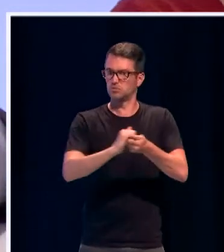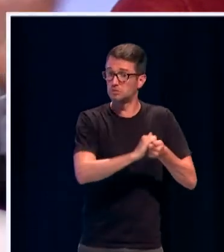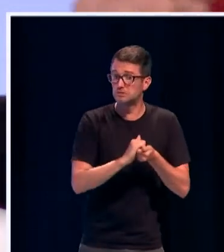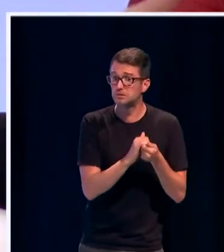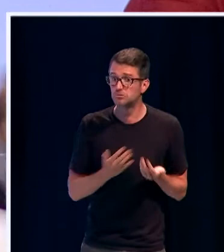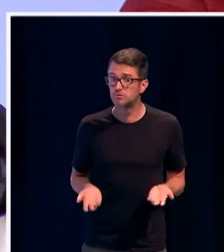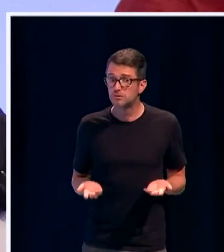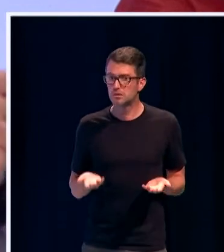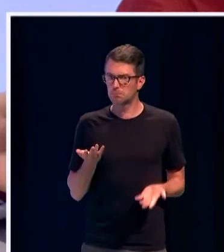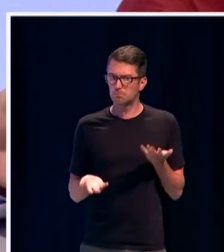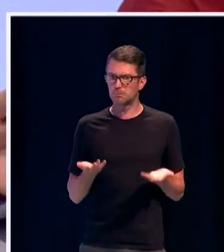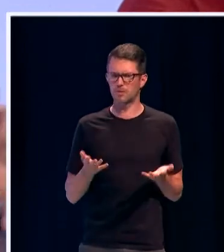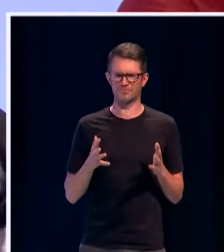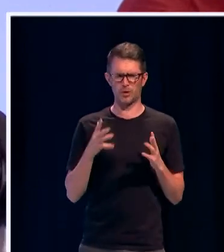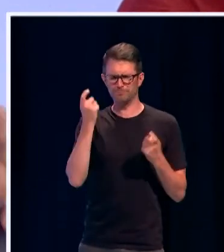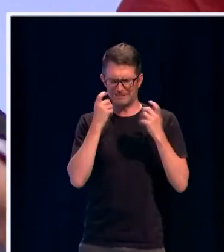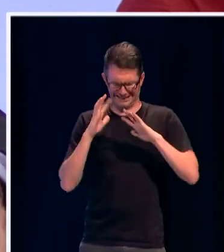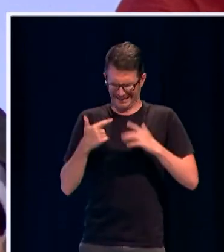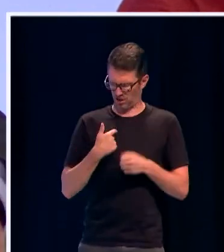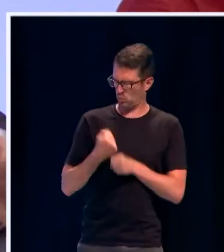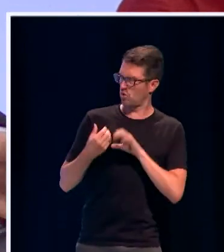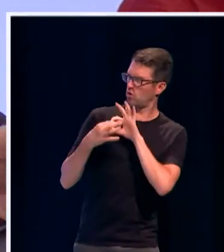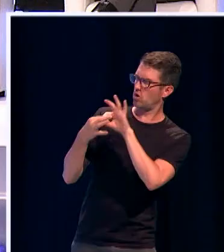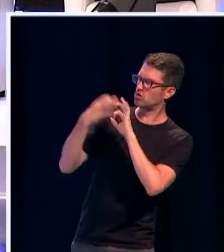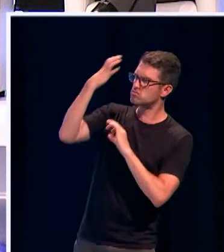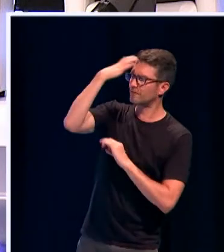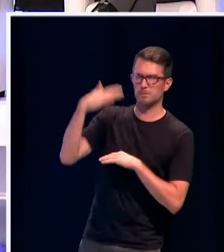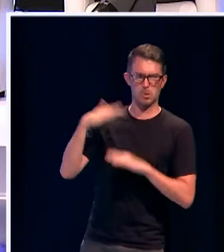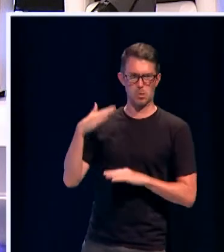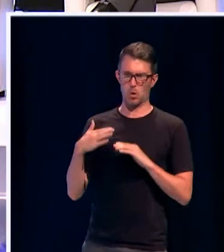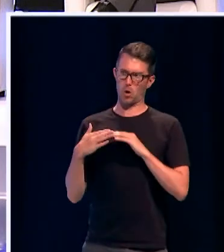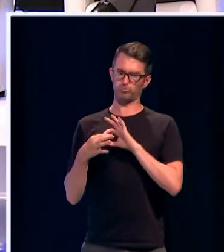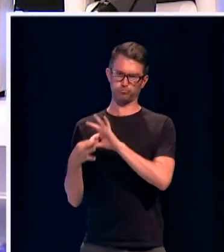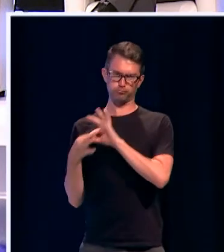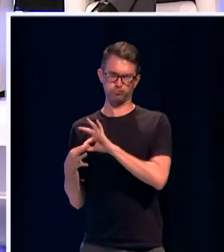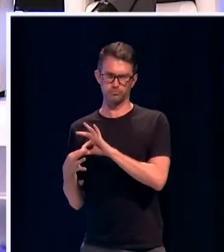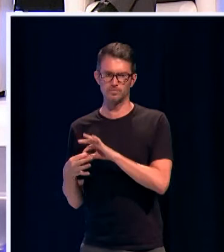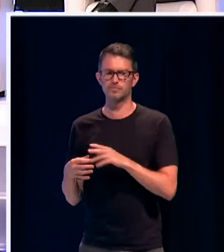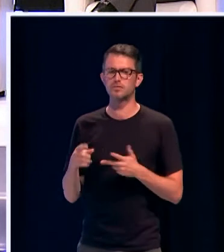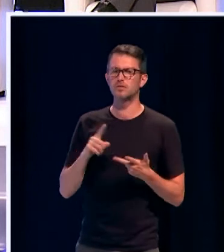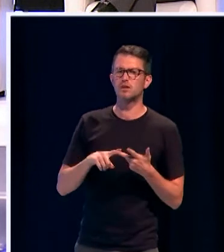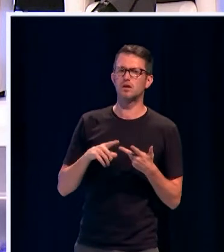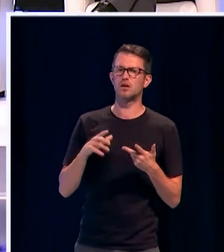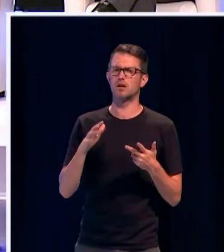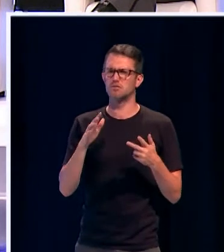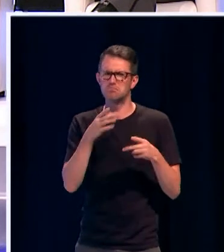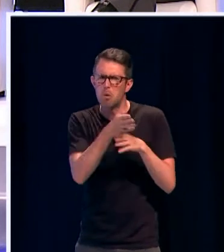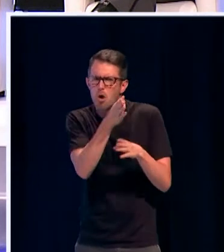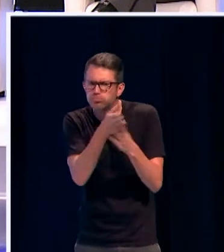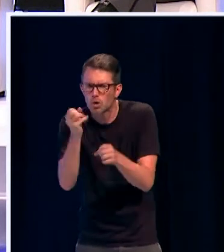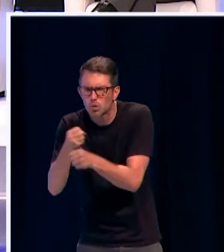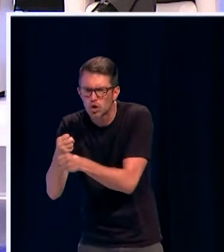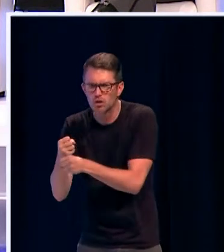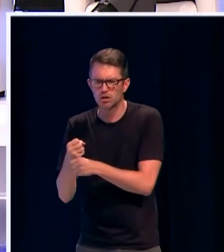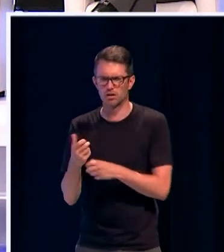a center where to meet, where to get organized, or all sorts of activities